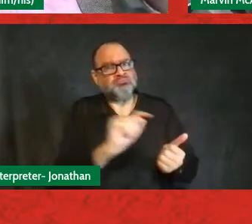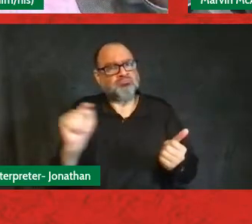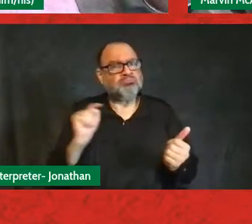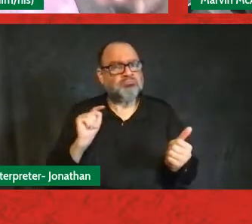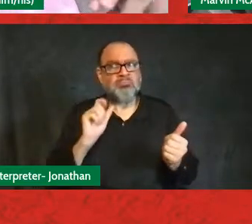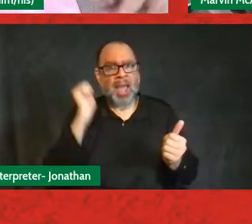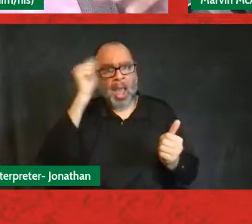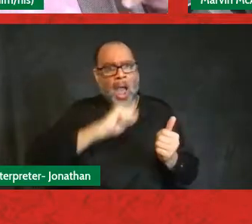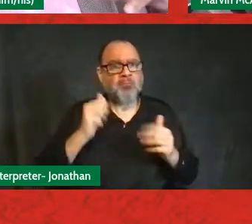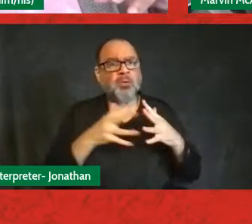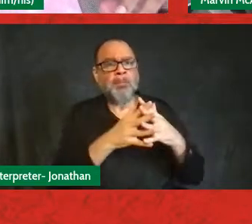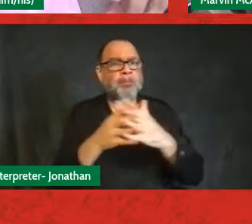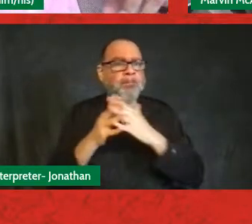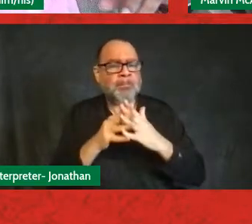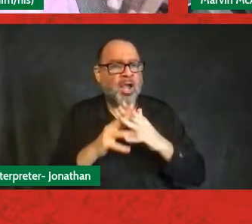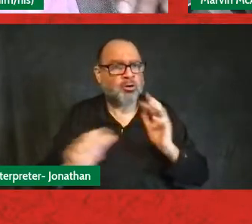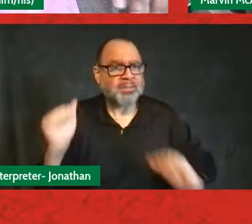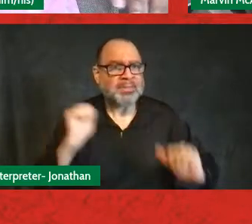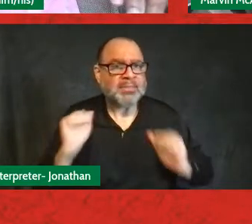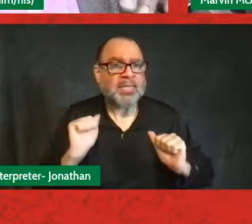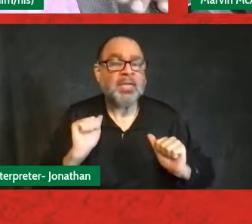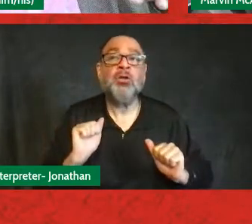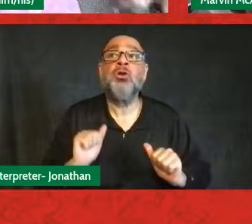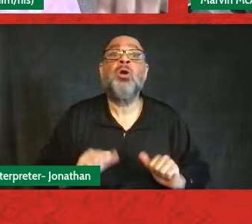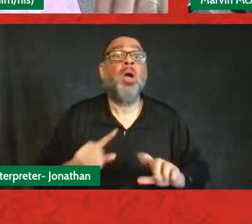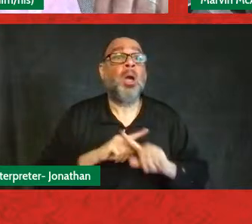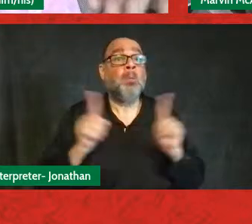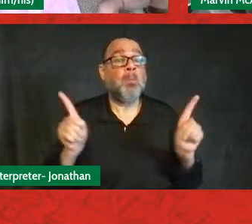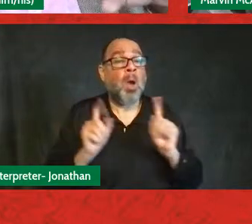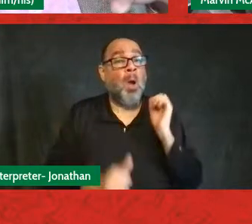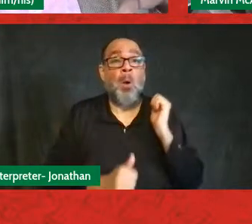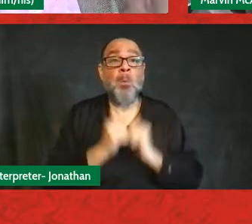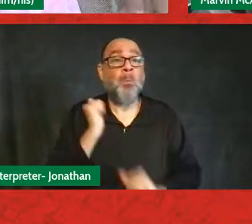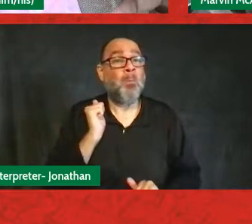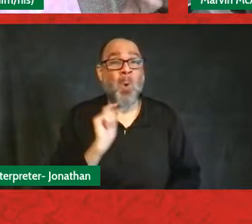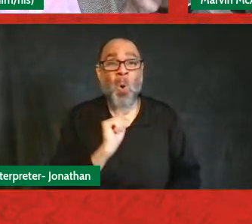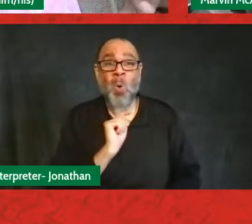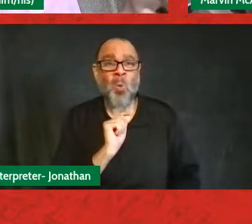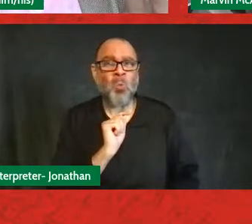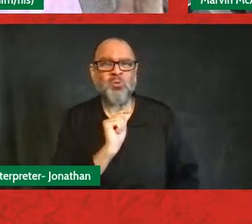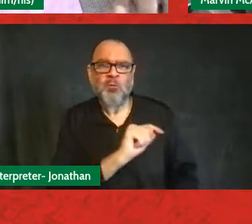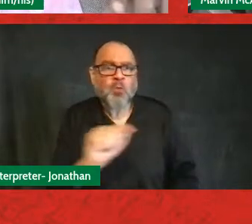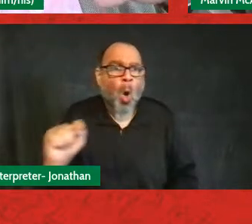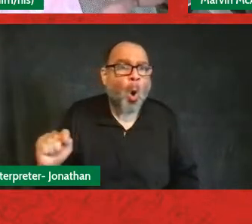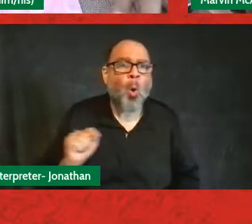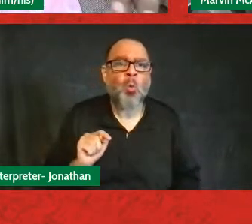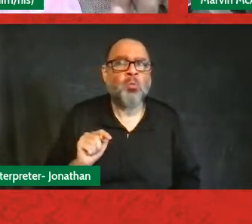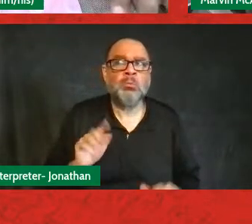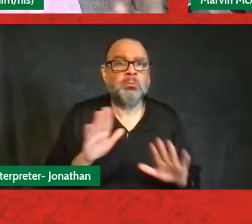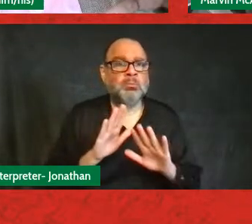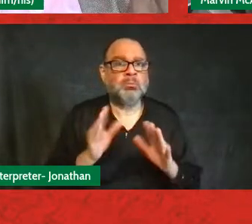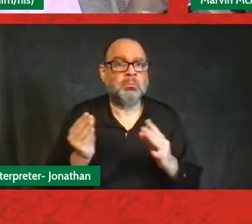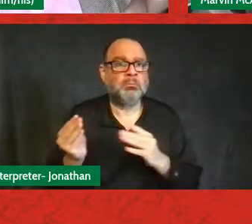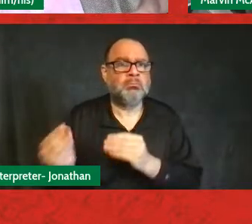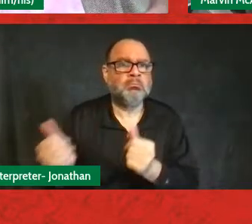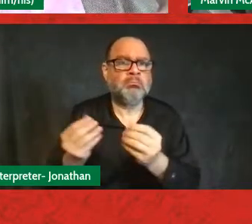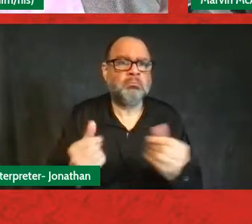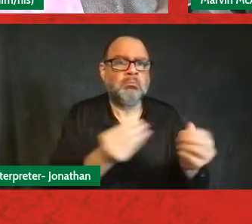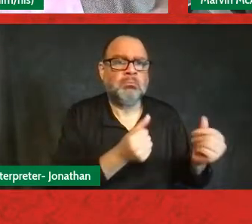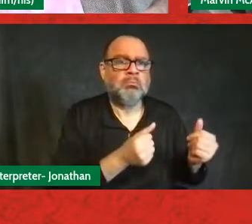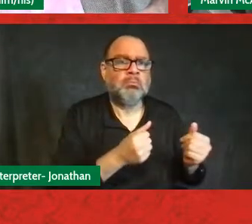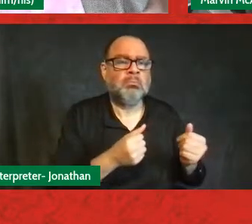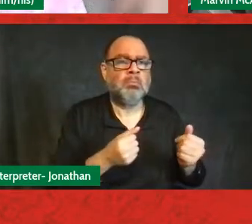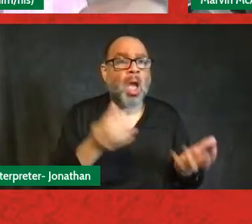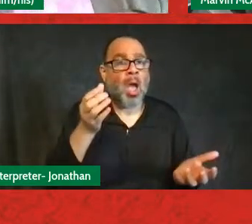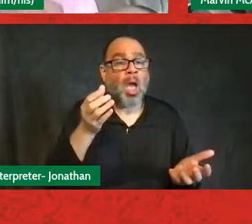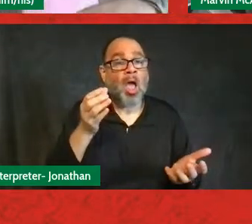But most of those companies, Vest Pocket, Concept East, they don't exist anymore. But Concept East gave us a guy named Woody